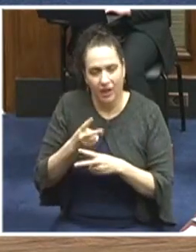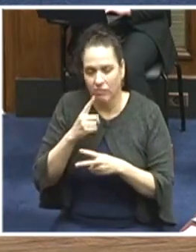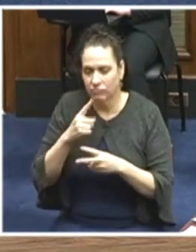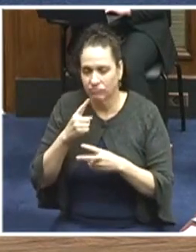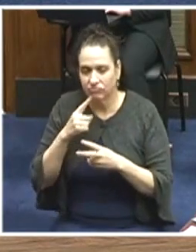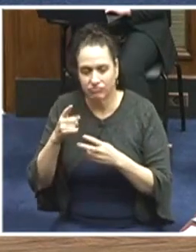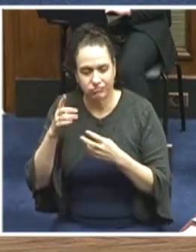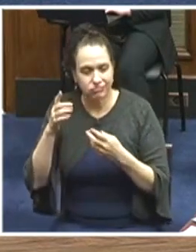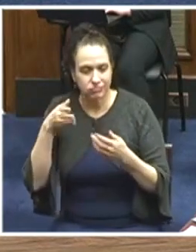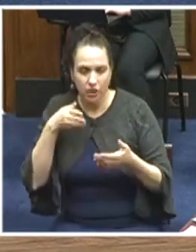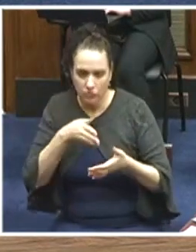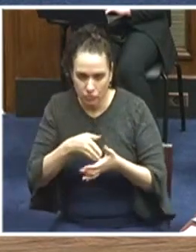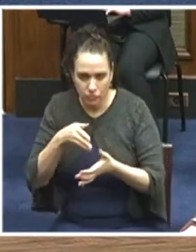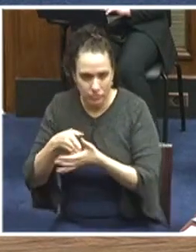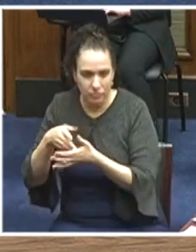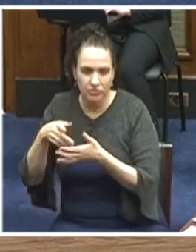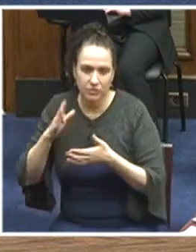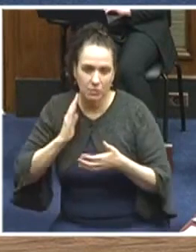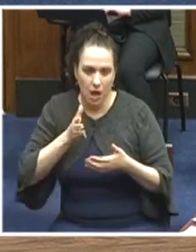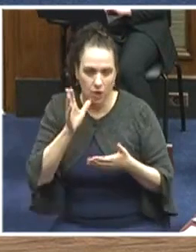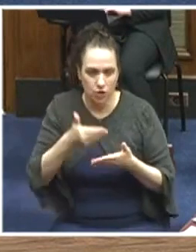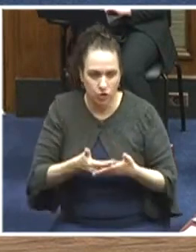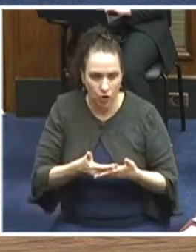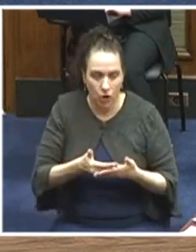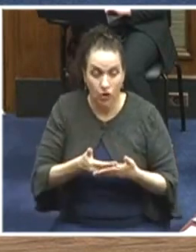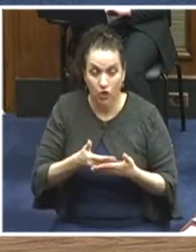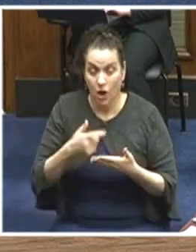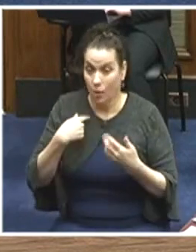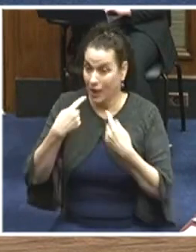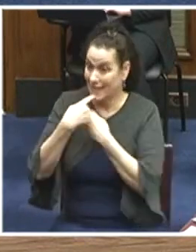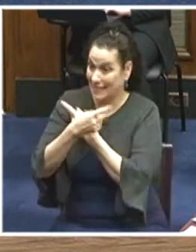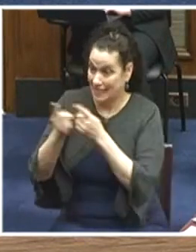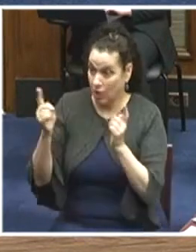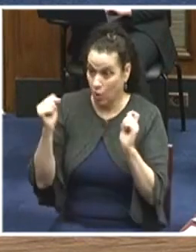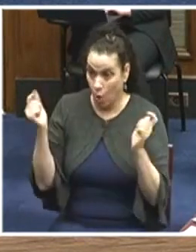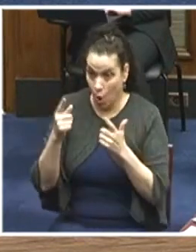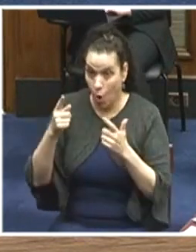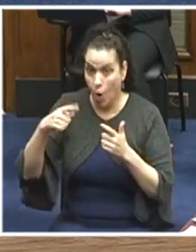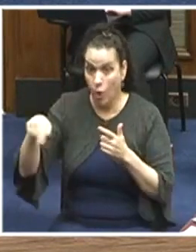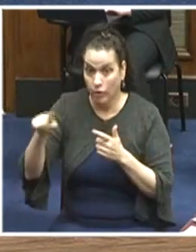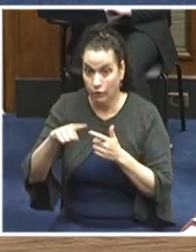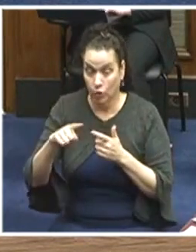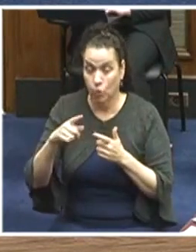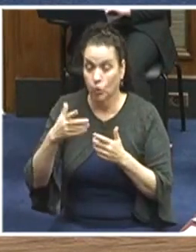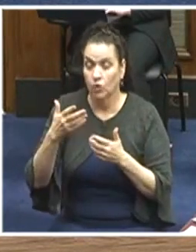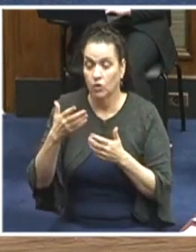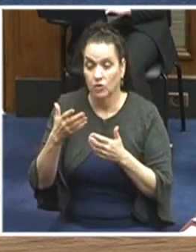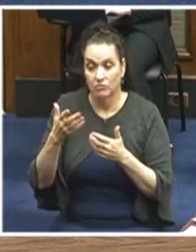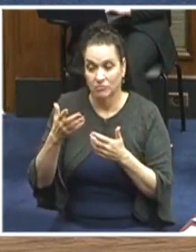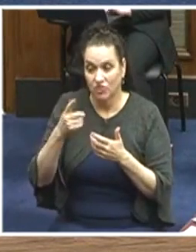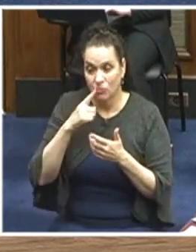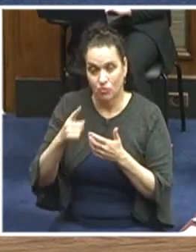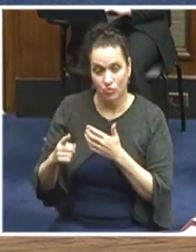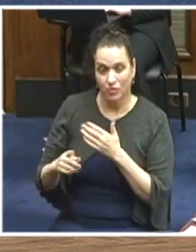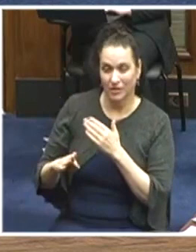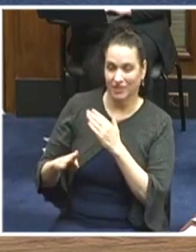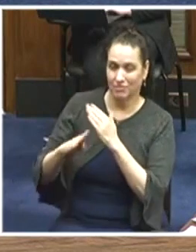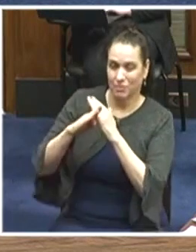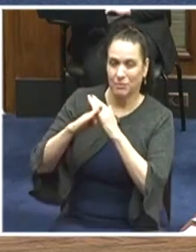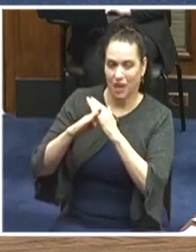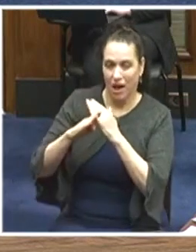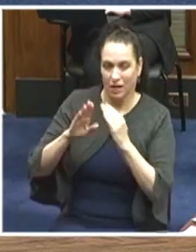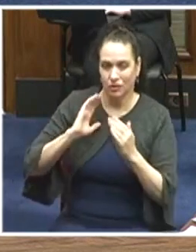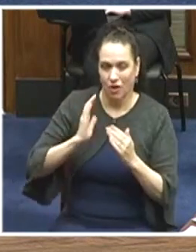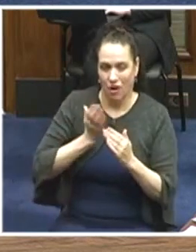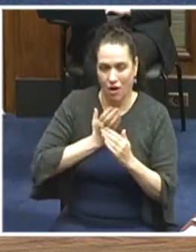answer in my view. We must prohibit the government, that is to say all of you, from further interfering in the acquisition by private citizens of their preferred